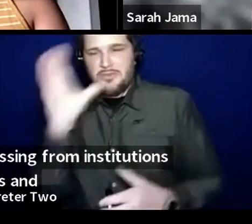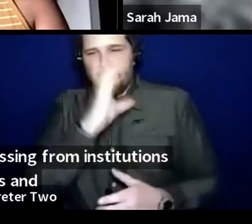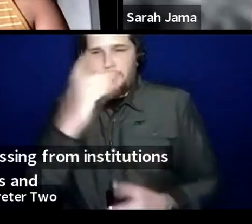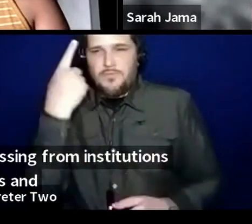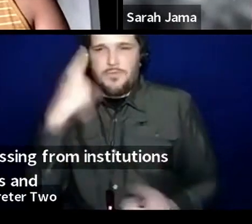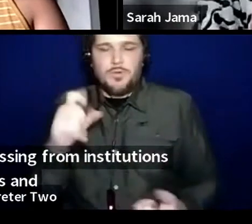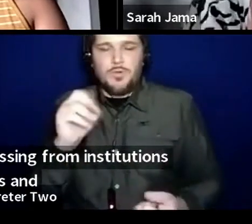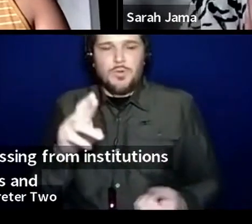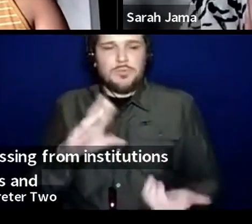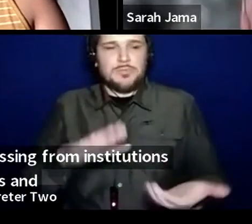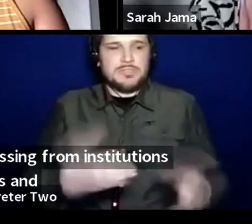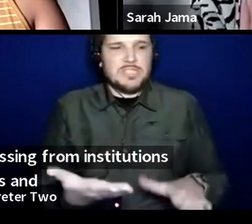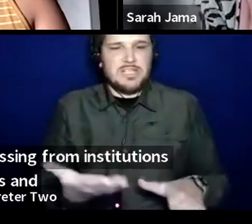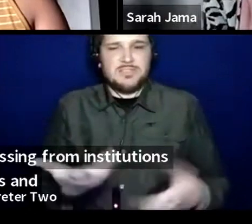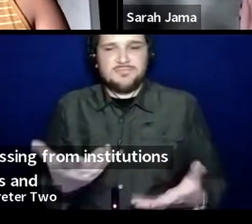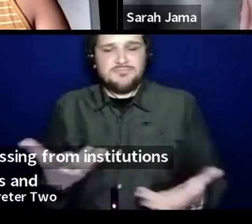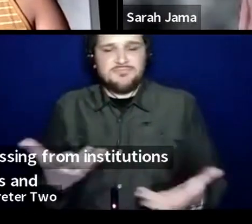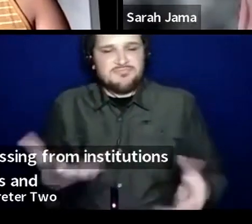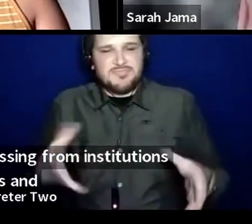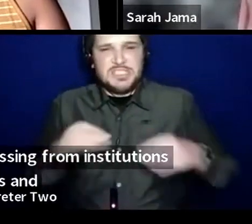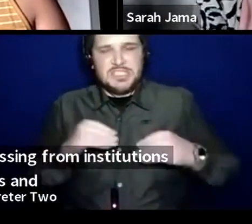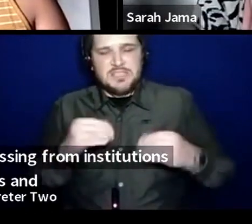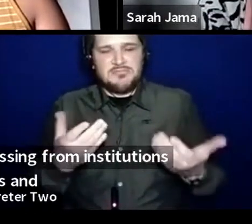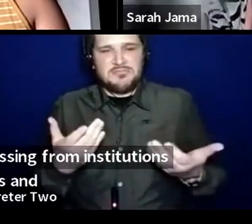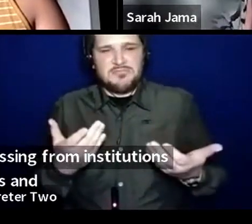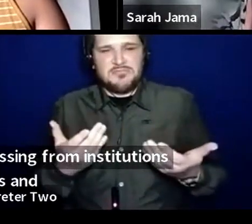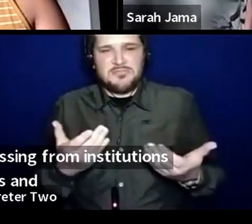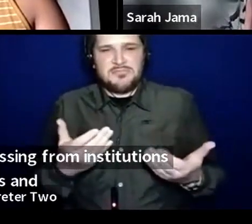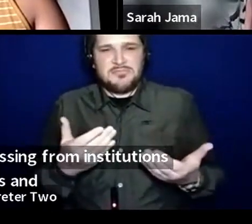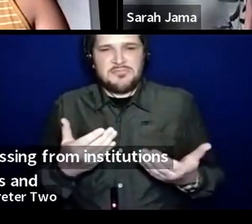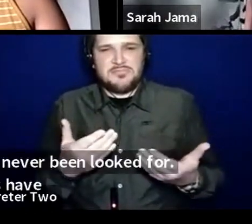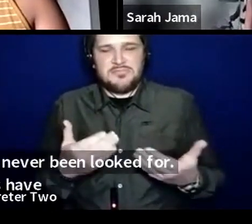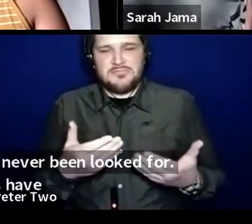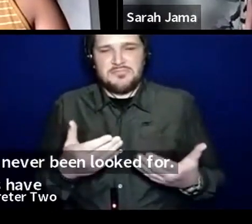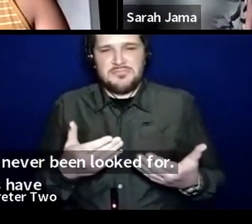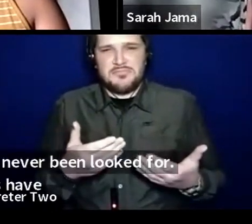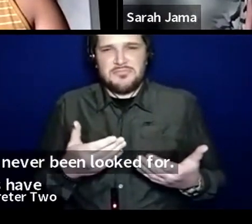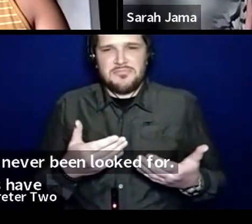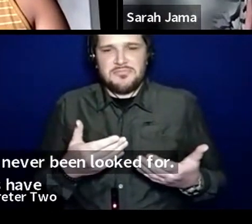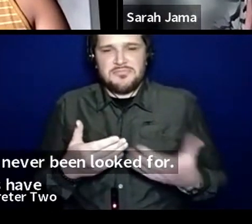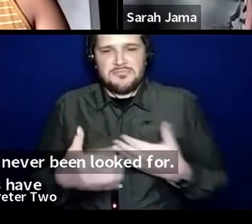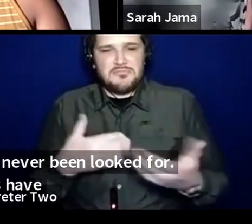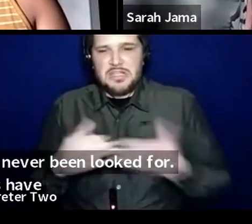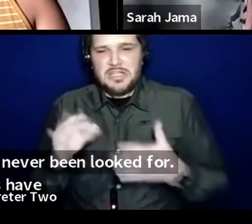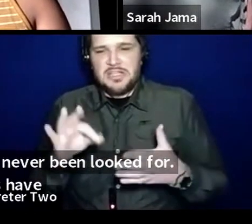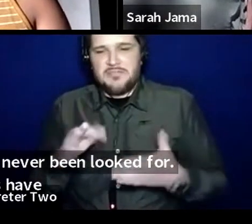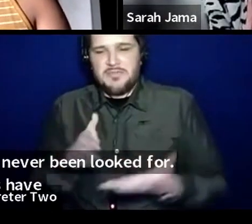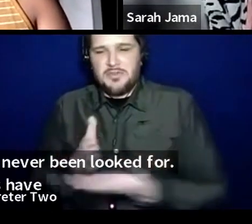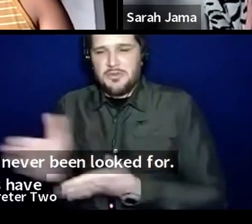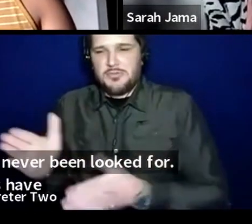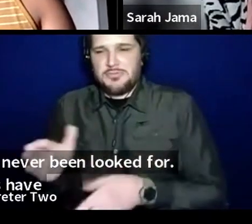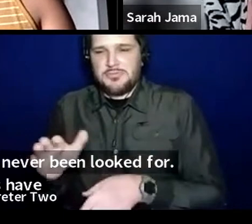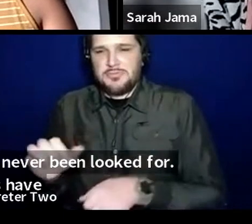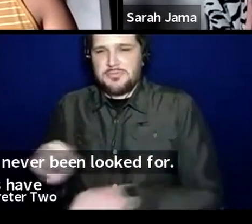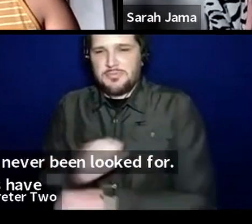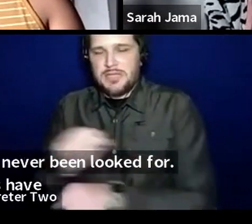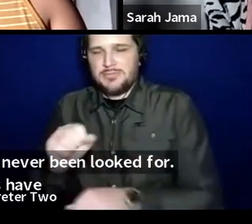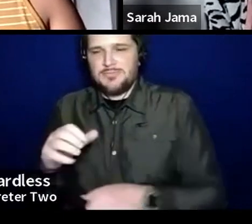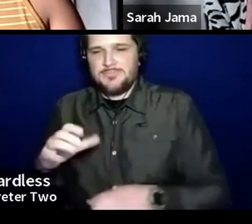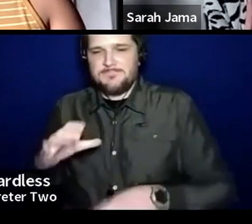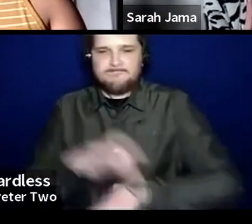whose deaths have been accepted, regardless of if they are through practices of